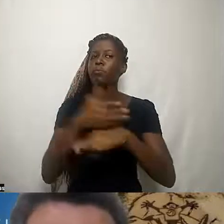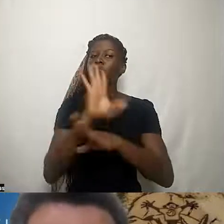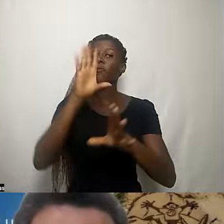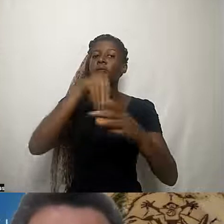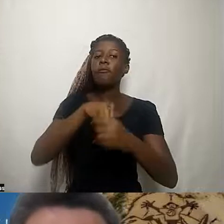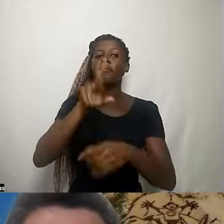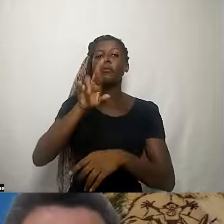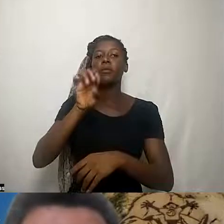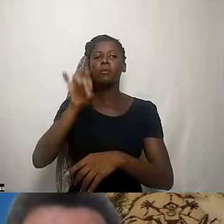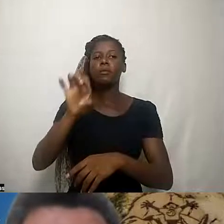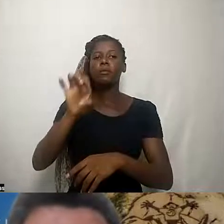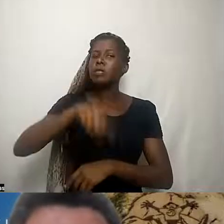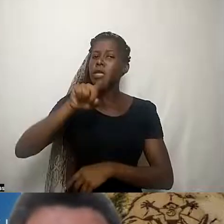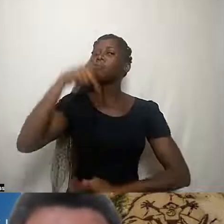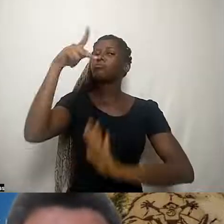strategic planning,